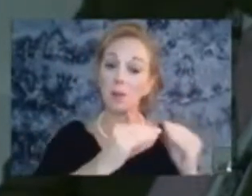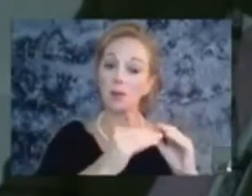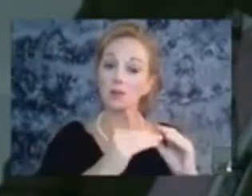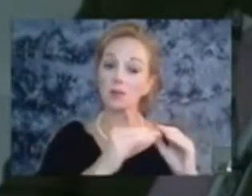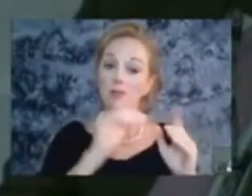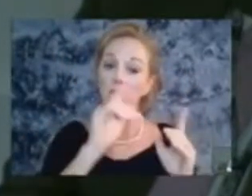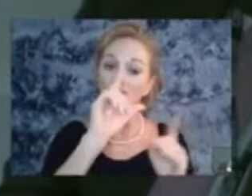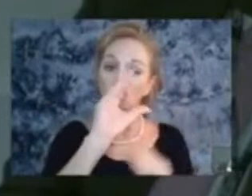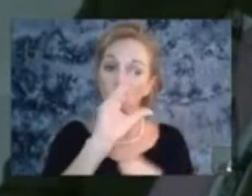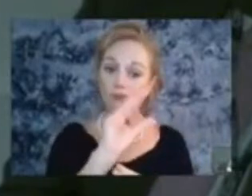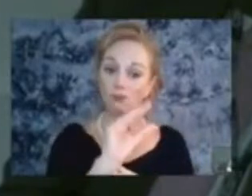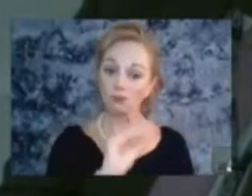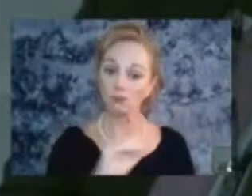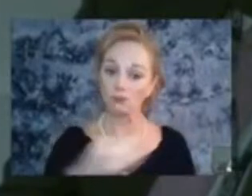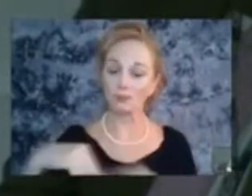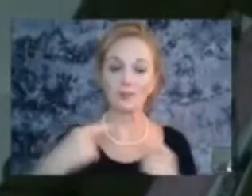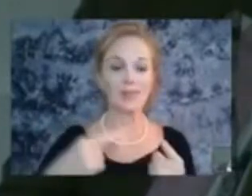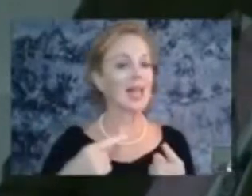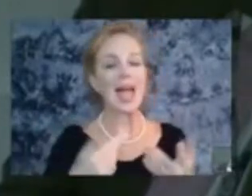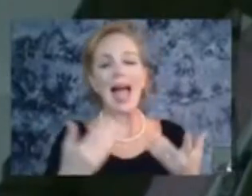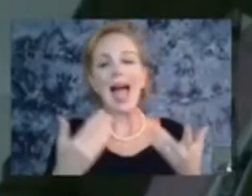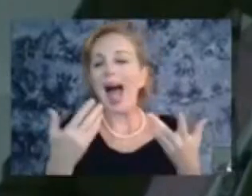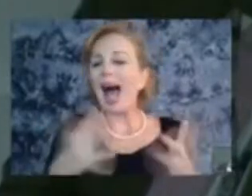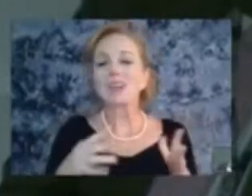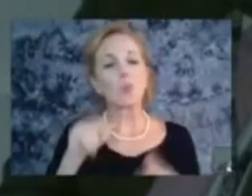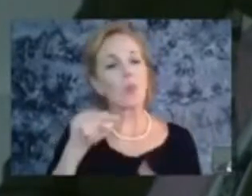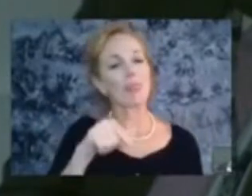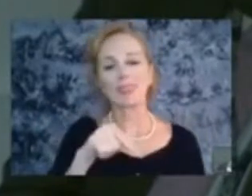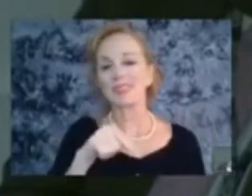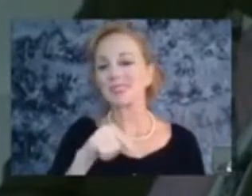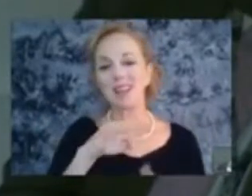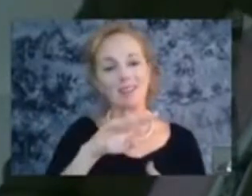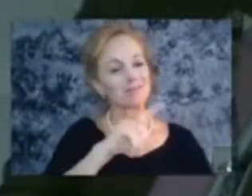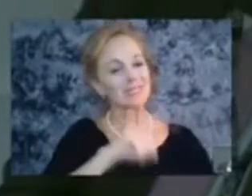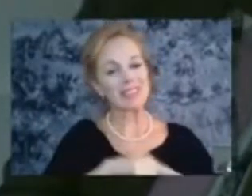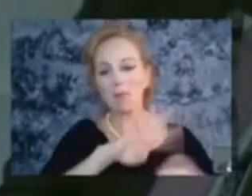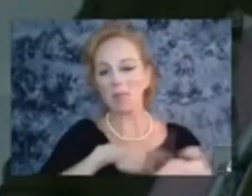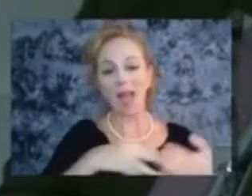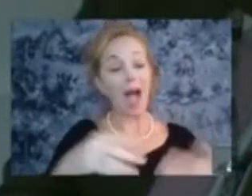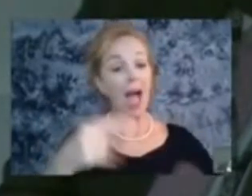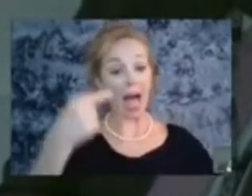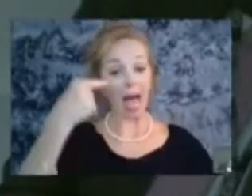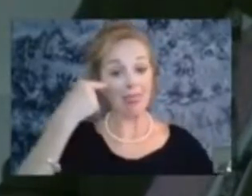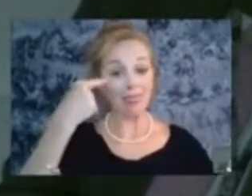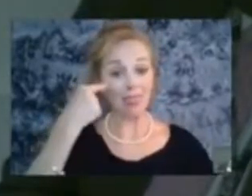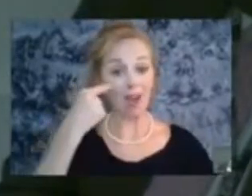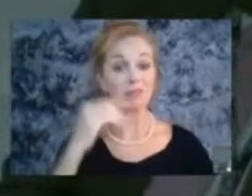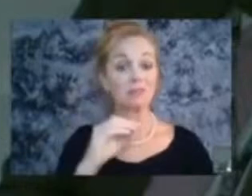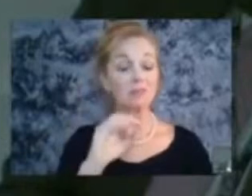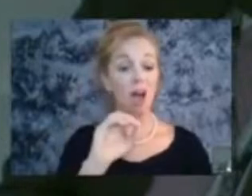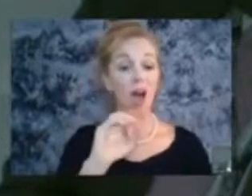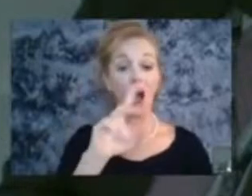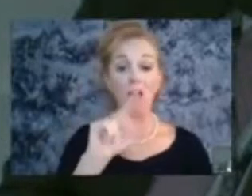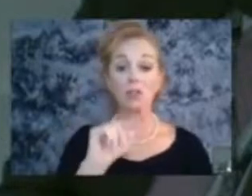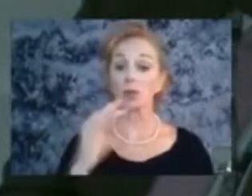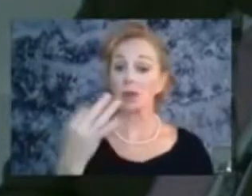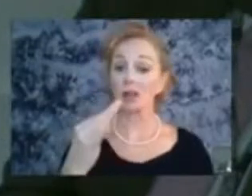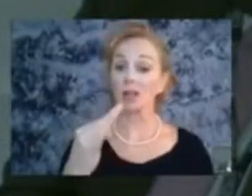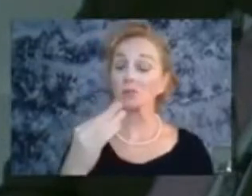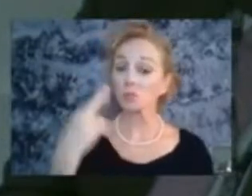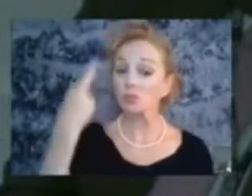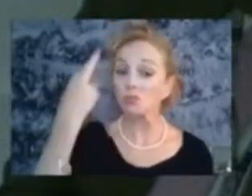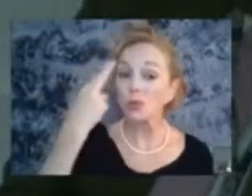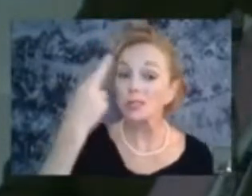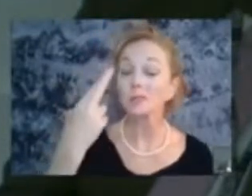wanted. I want our kids back in classes. I thought October 19th was the most reasonable time to do that because that is the beginning of the